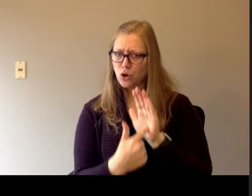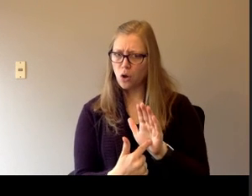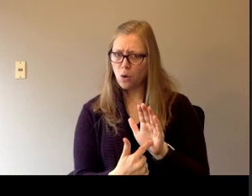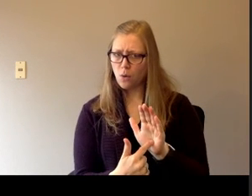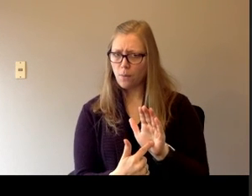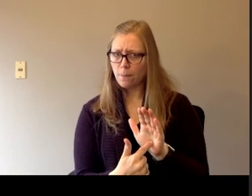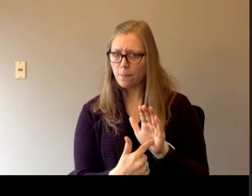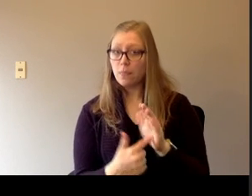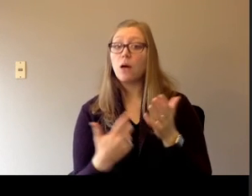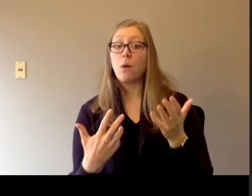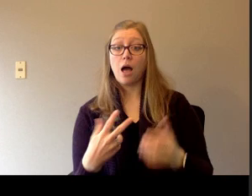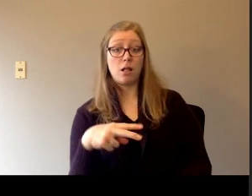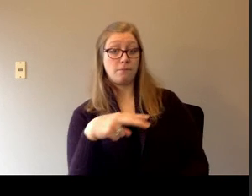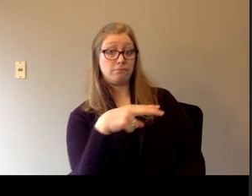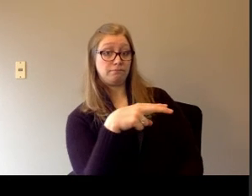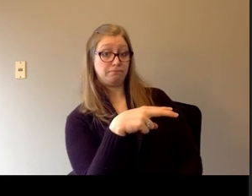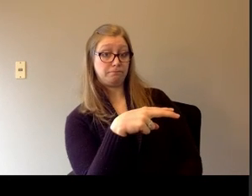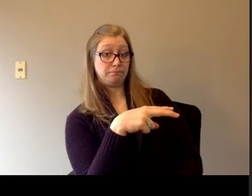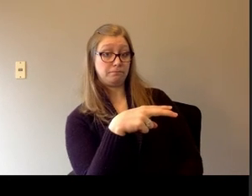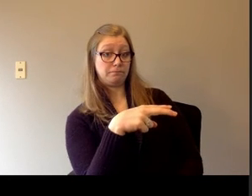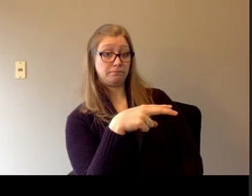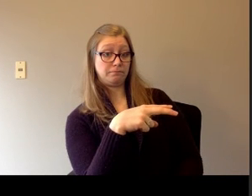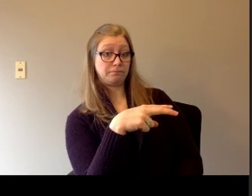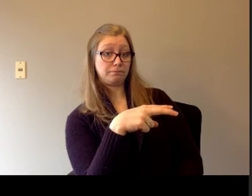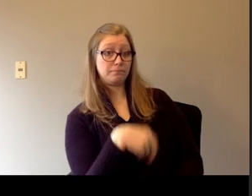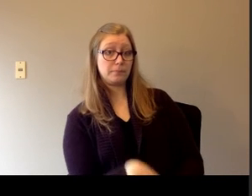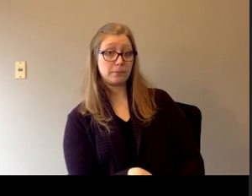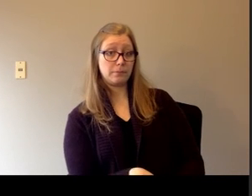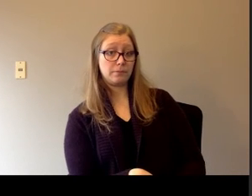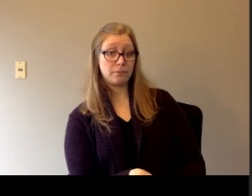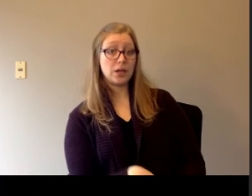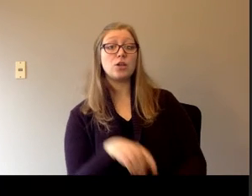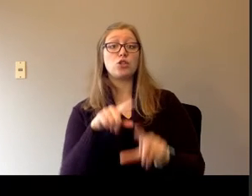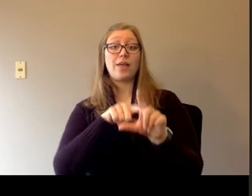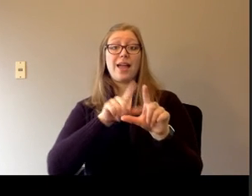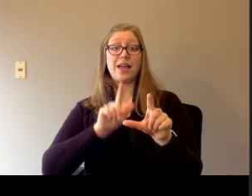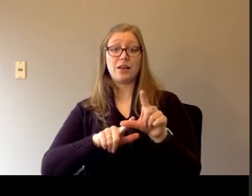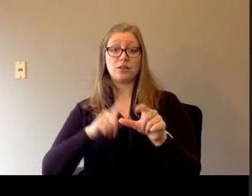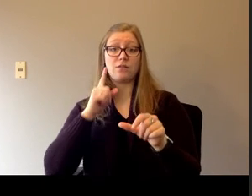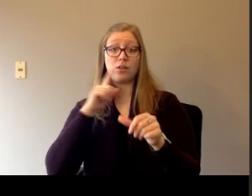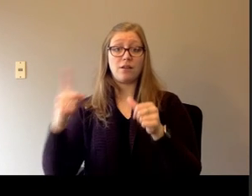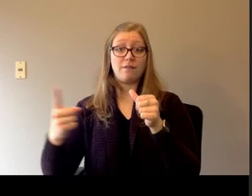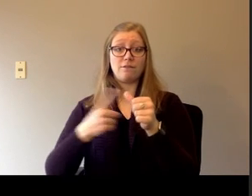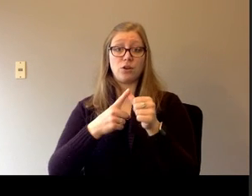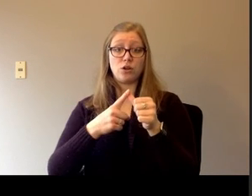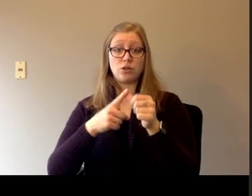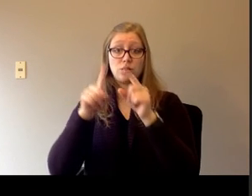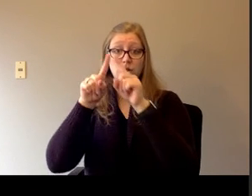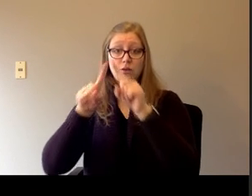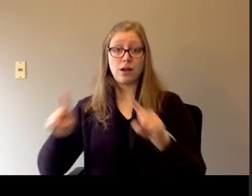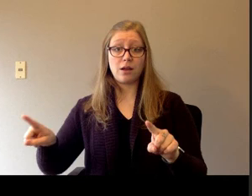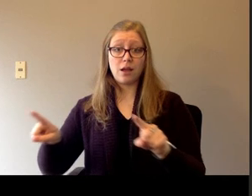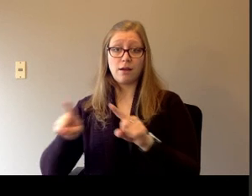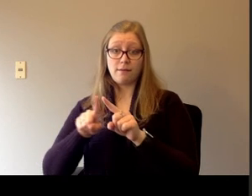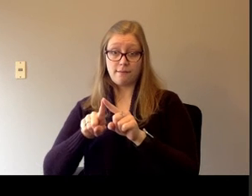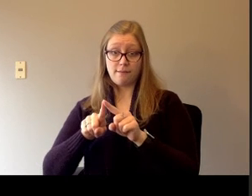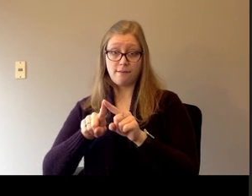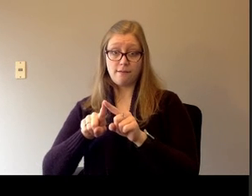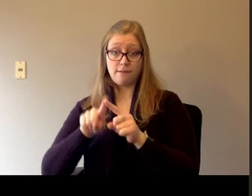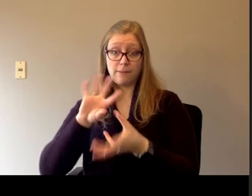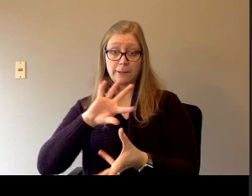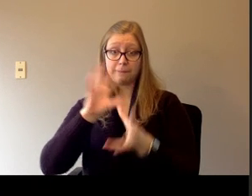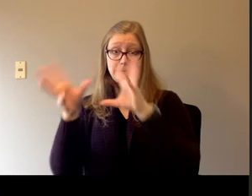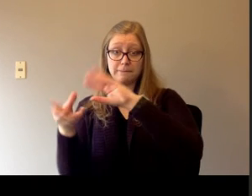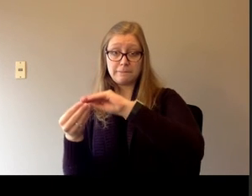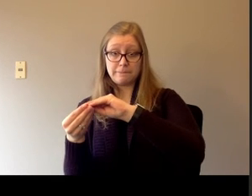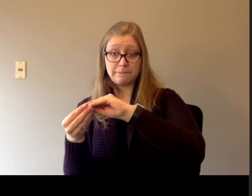of the first triangle, if I add them together, equals 180. So measure of angle L plus the measure